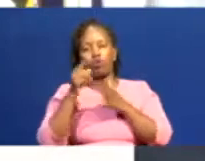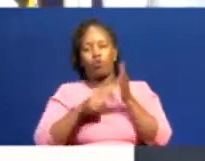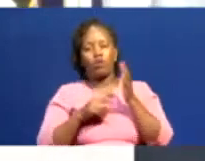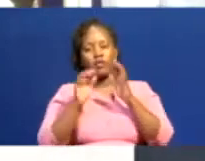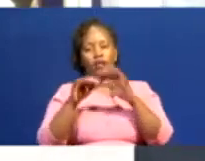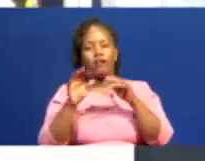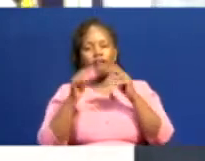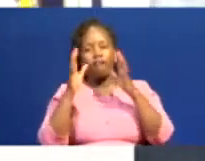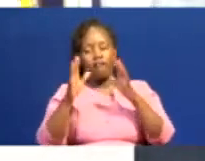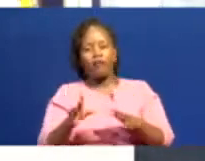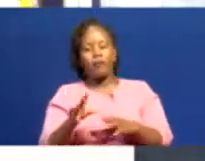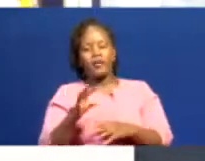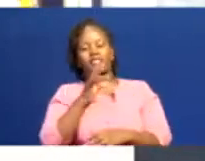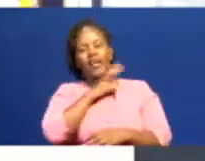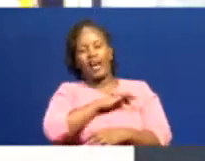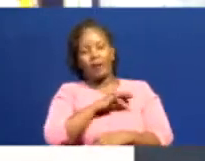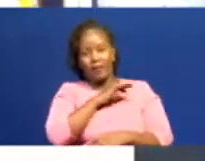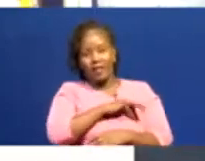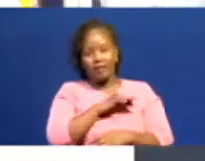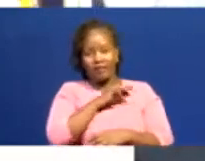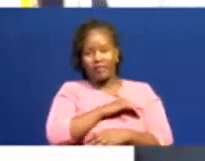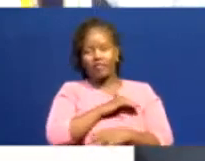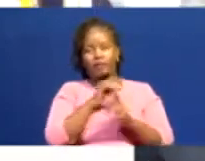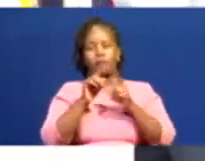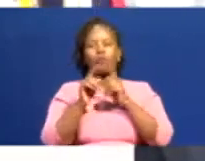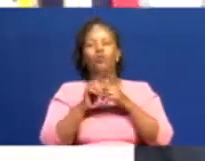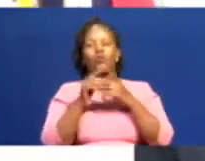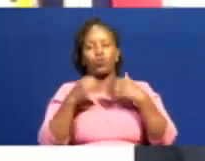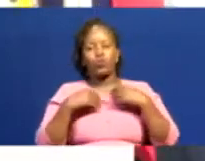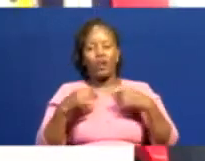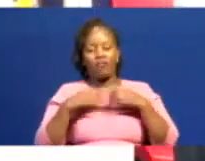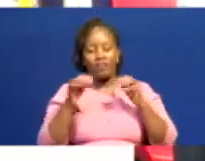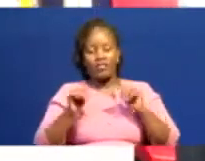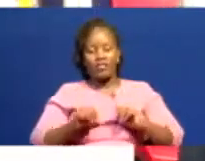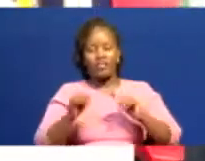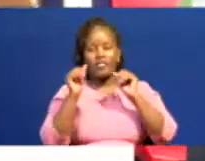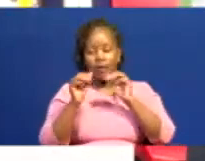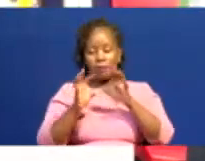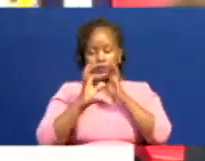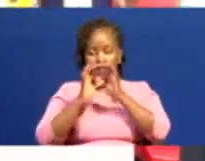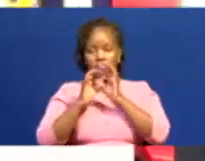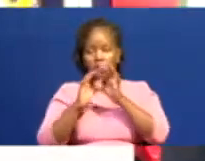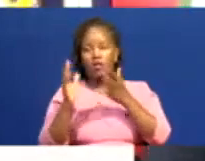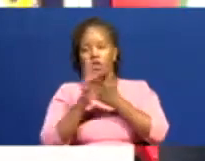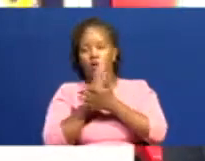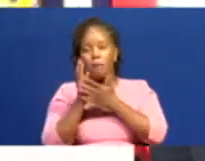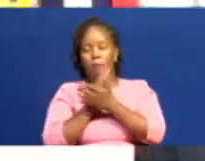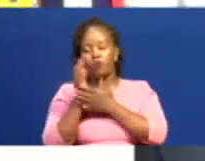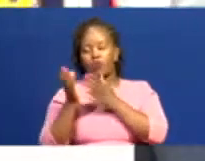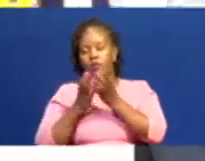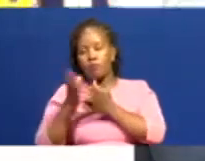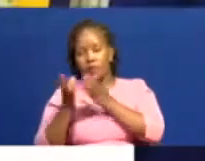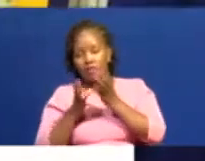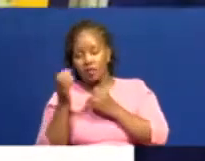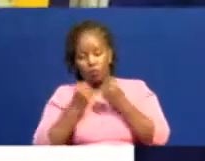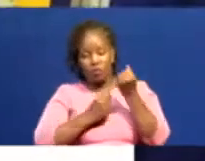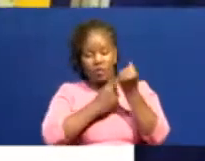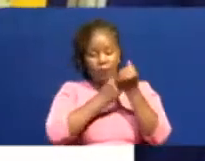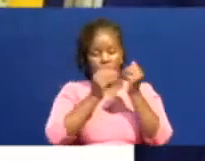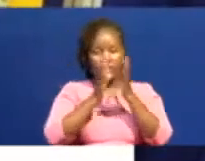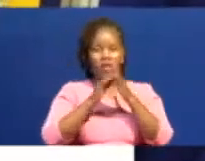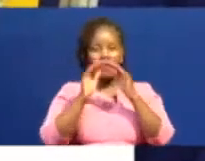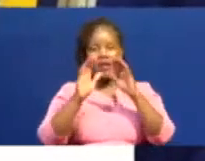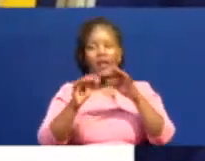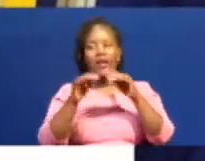benefiting, and there is a commercially sustainable relationship between the business that we support and the farmers.